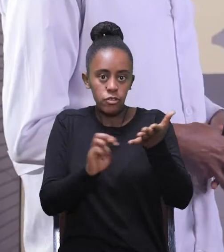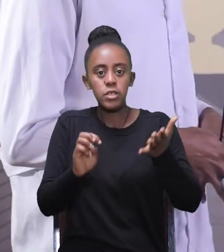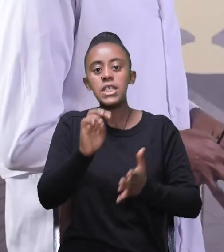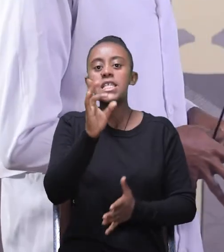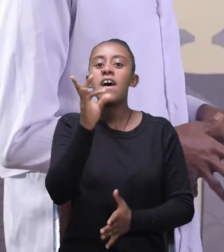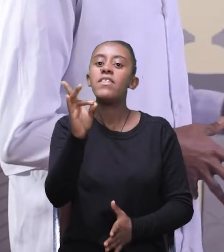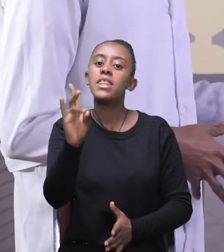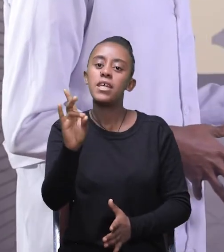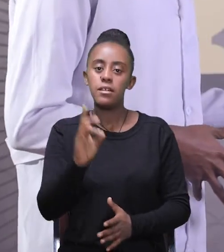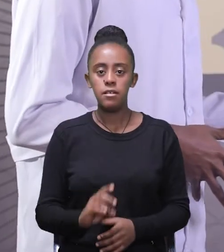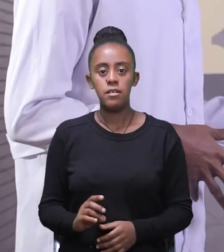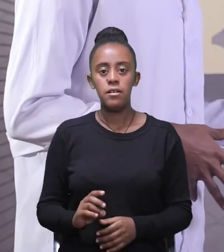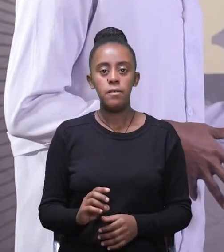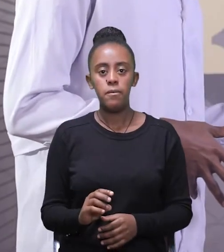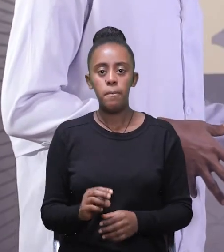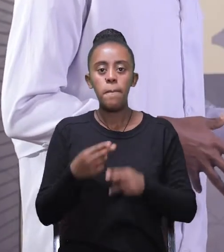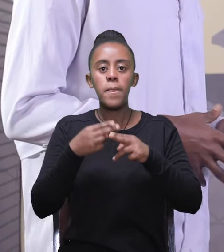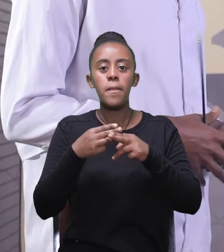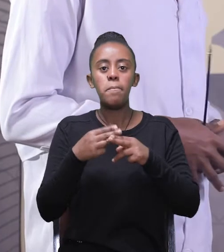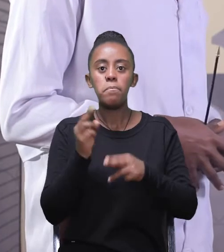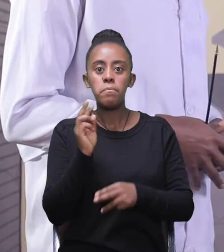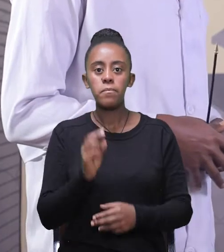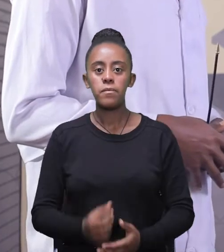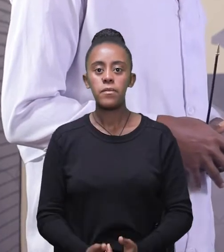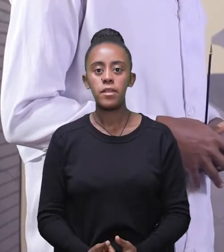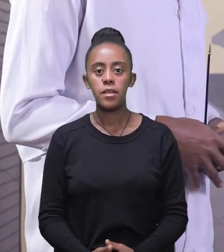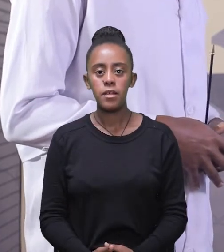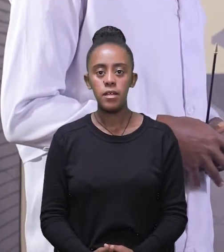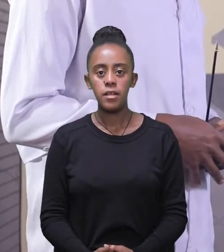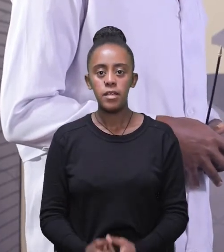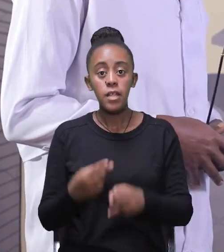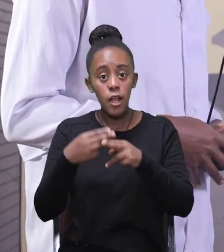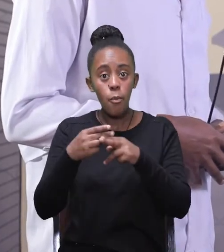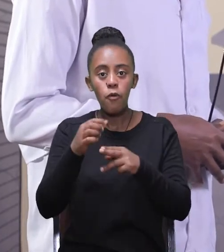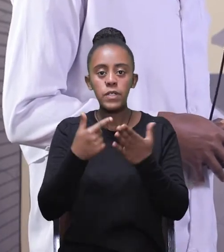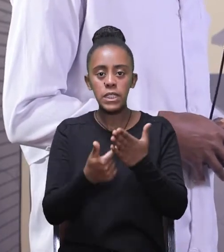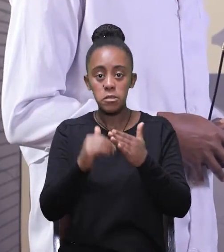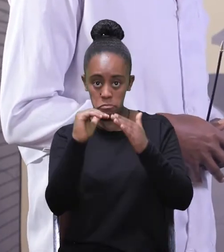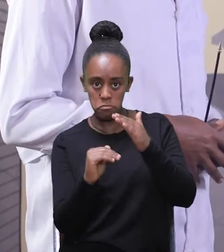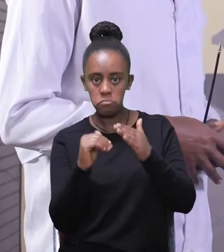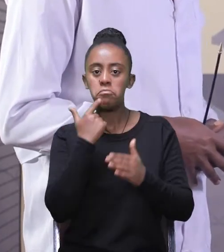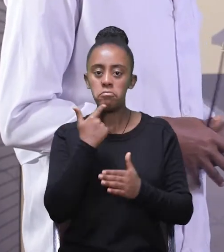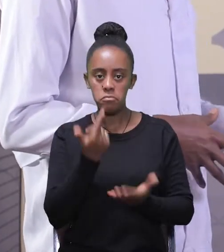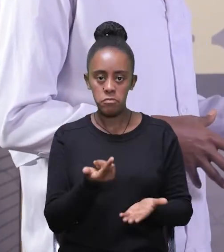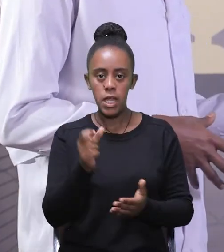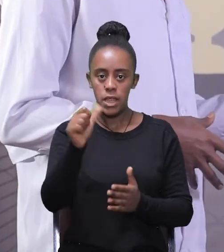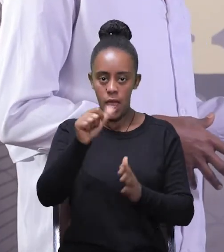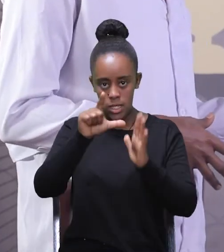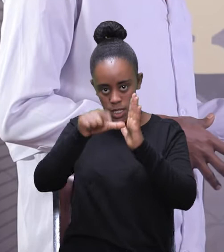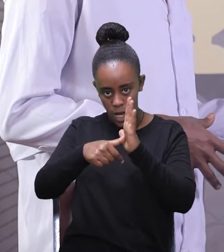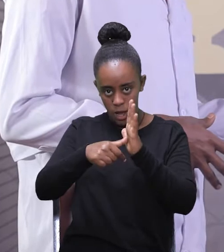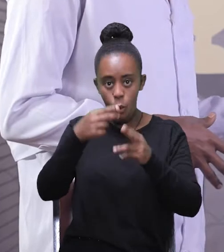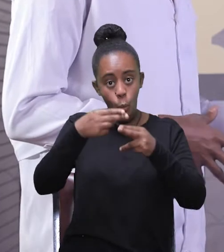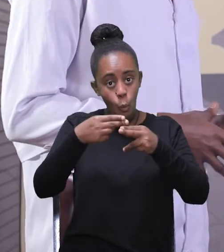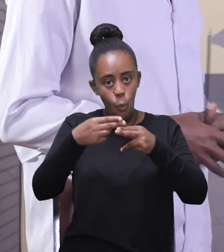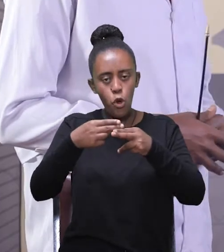17. What about the name of this number? Student, I gave you 10 seconds for this question. What is the